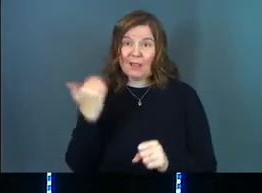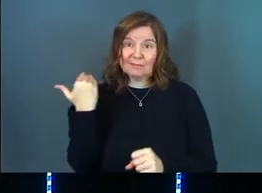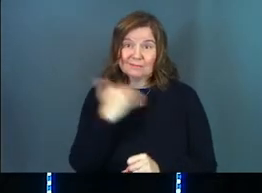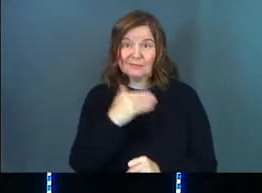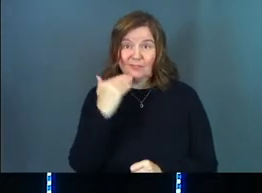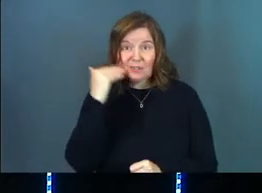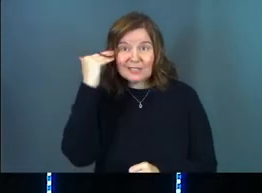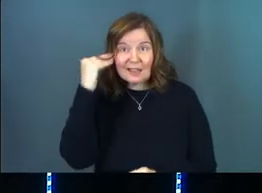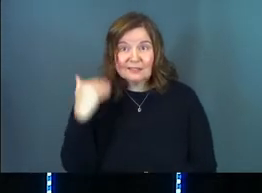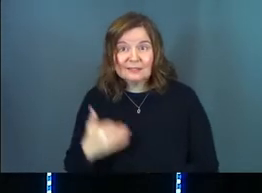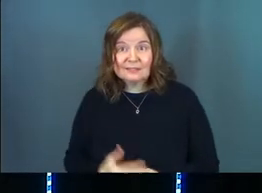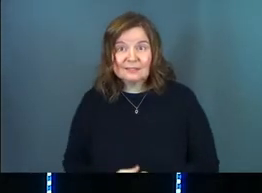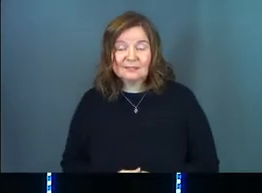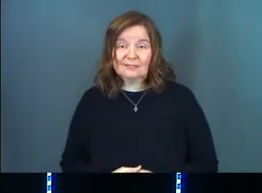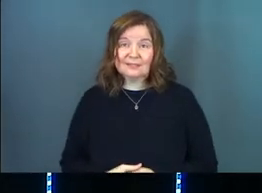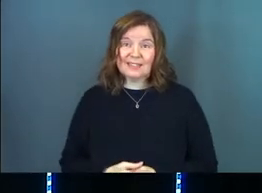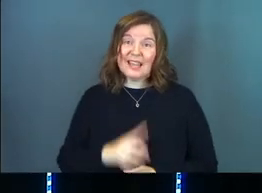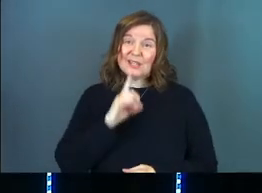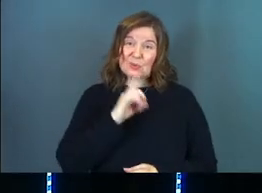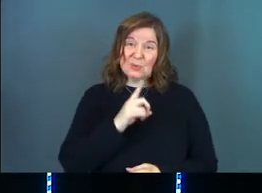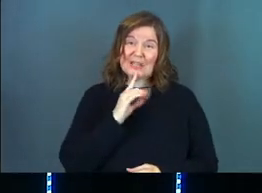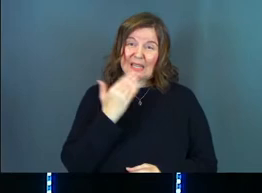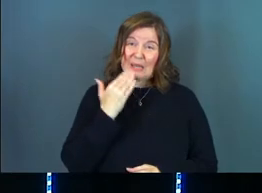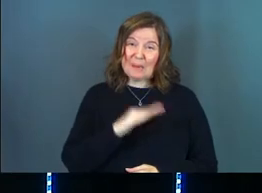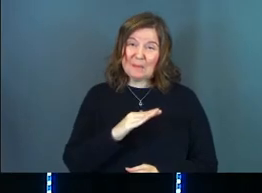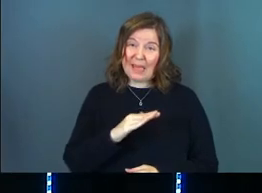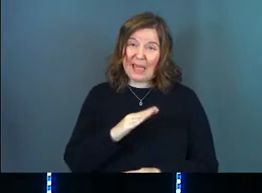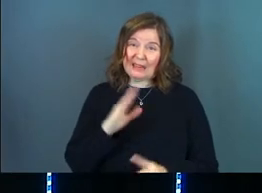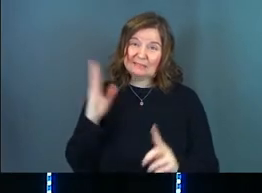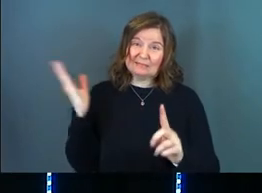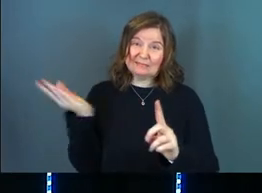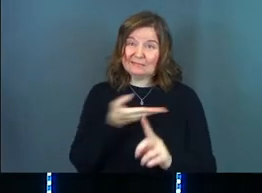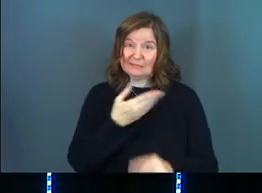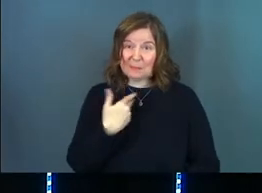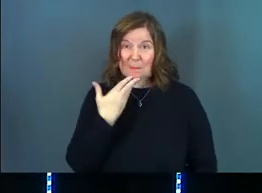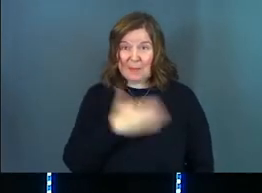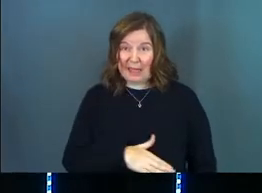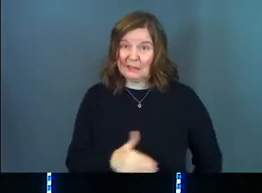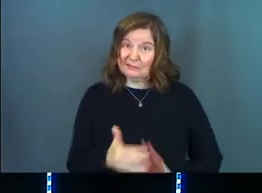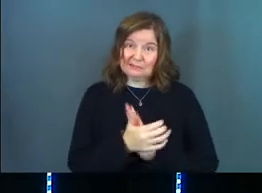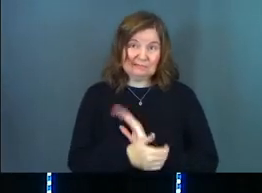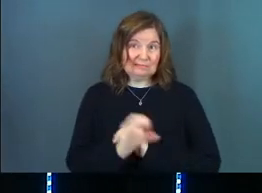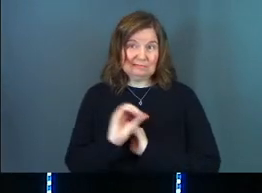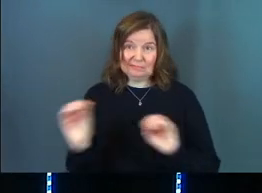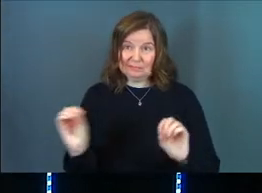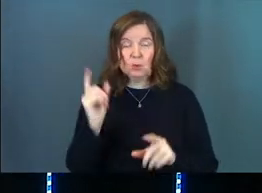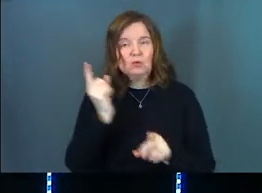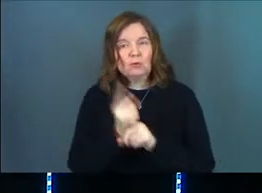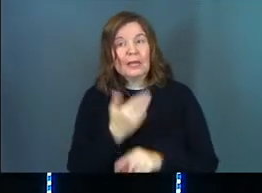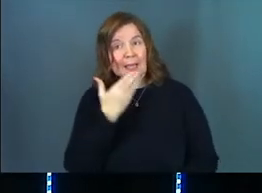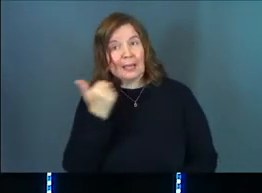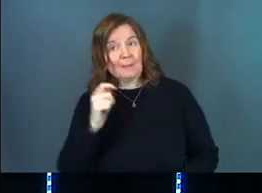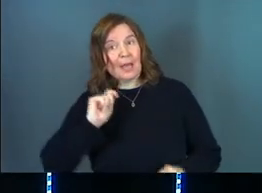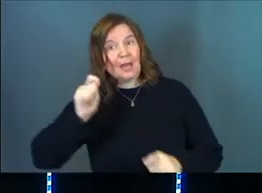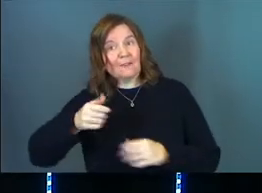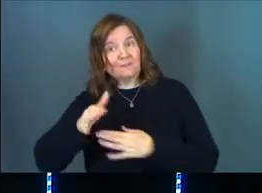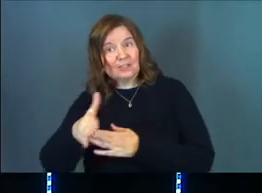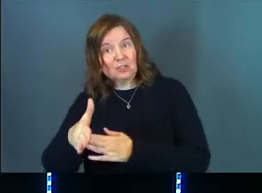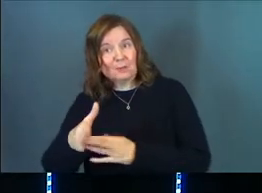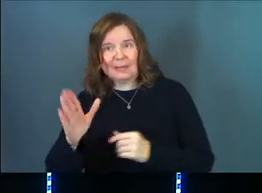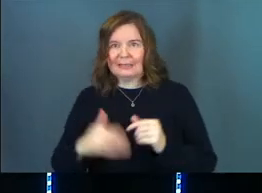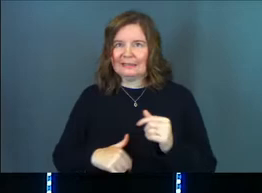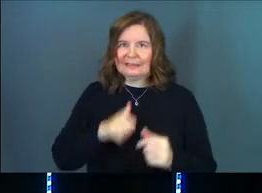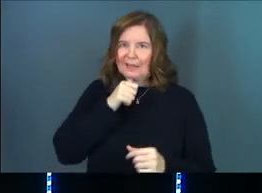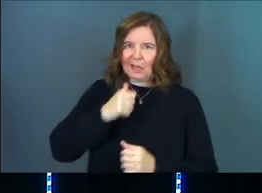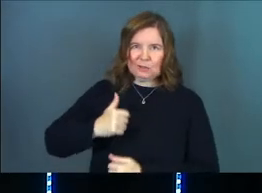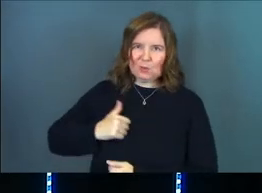his head. And he's a really bad shot. Right? Peter's a better fisherman than he is a